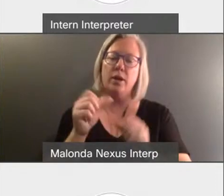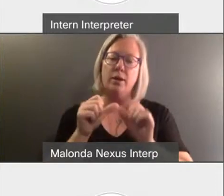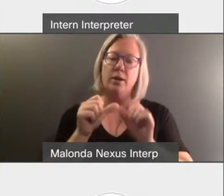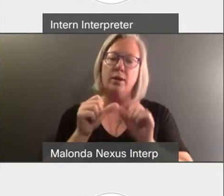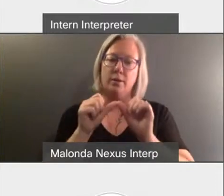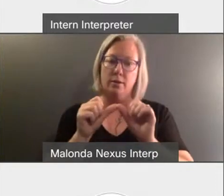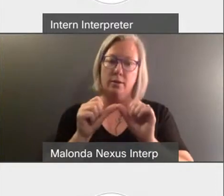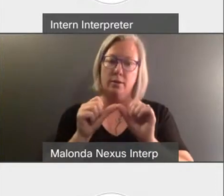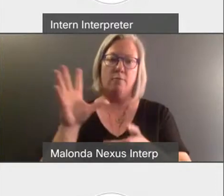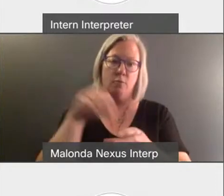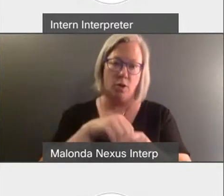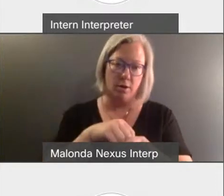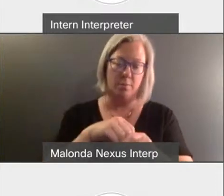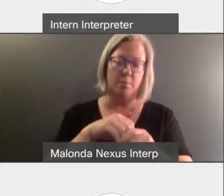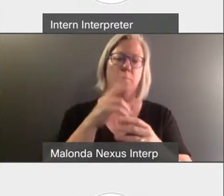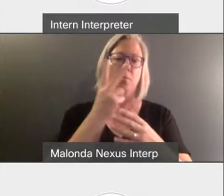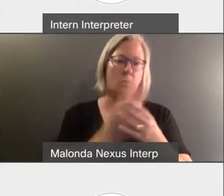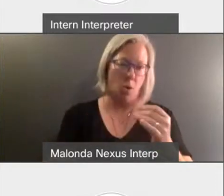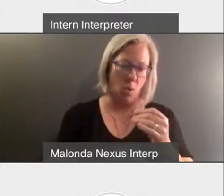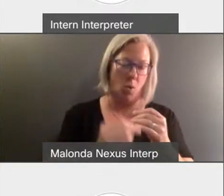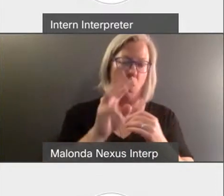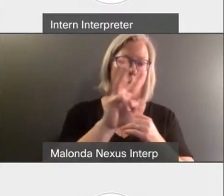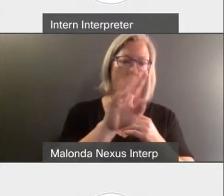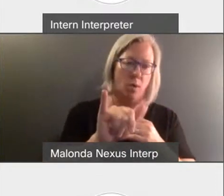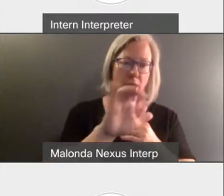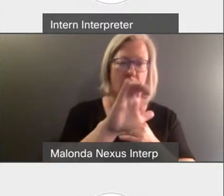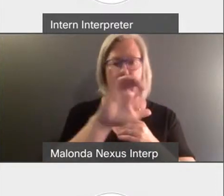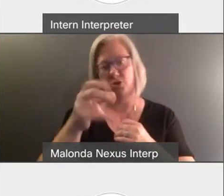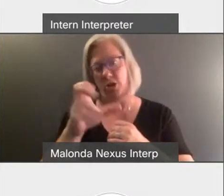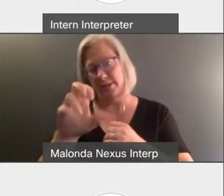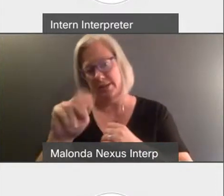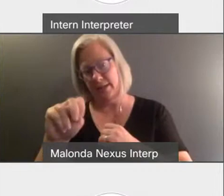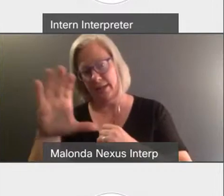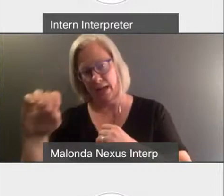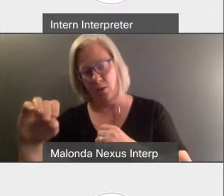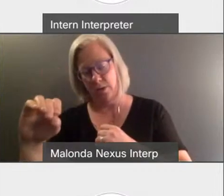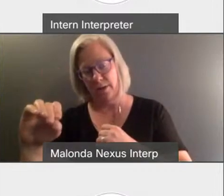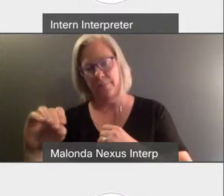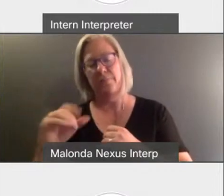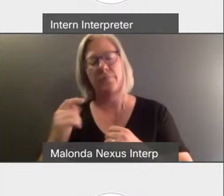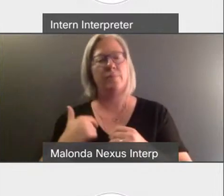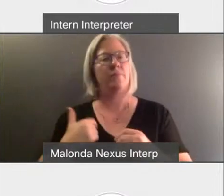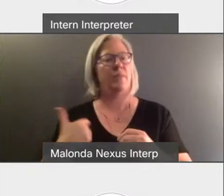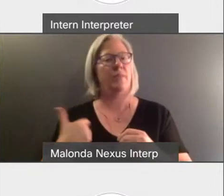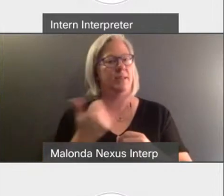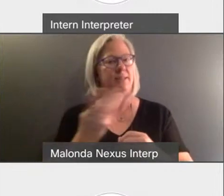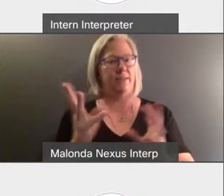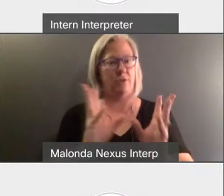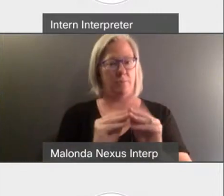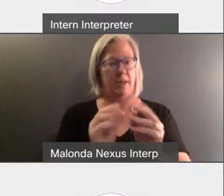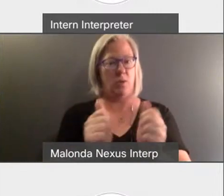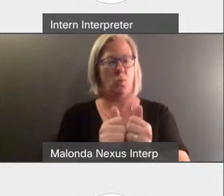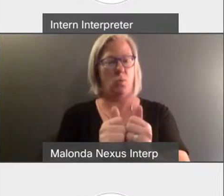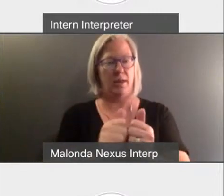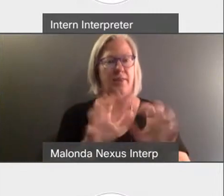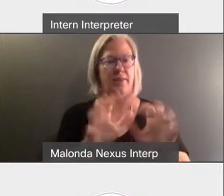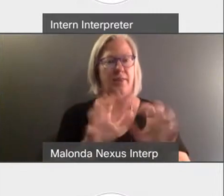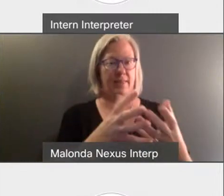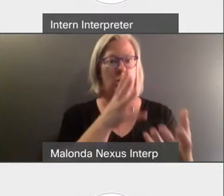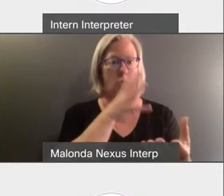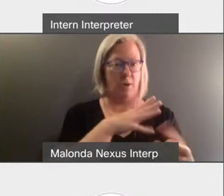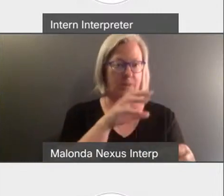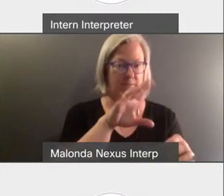poll include both Wyandotte and Johnson County. I convened several meetings with the League of Women Voters that